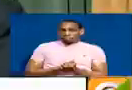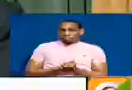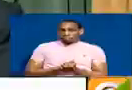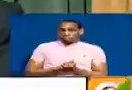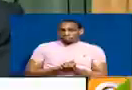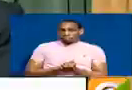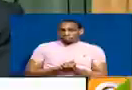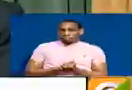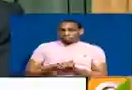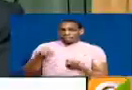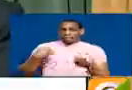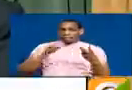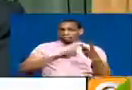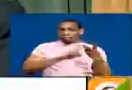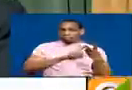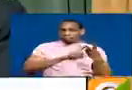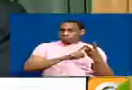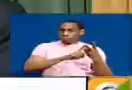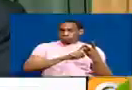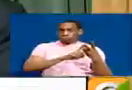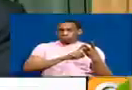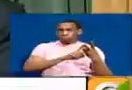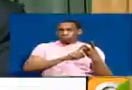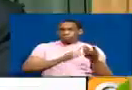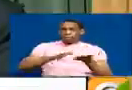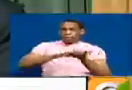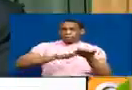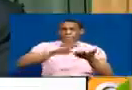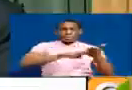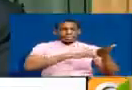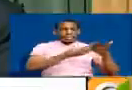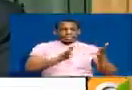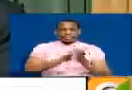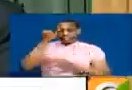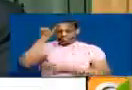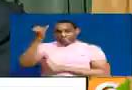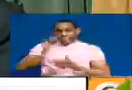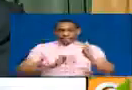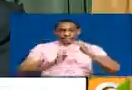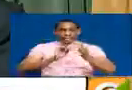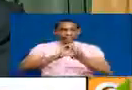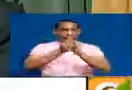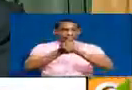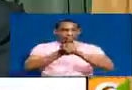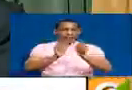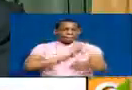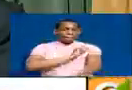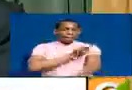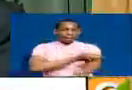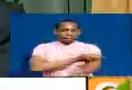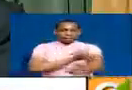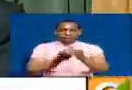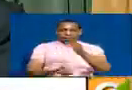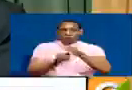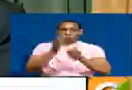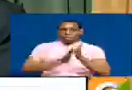dissenting. 2. The basic structure doctrine limits the amendment power